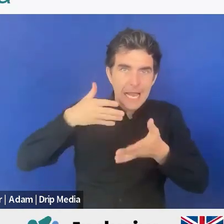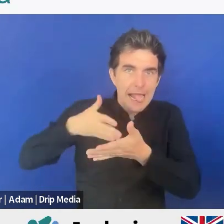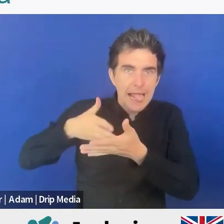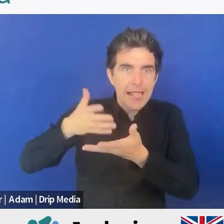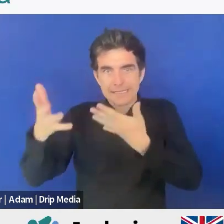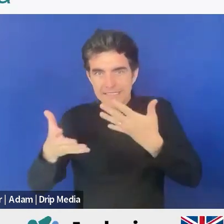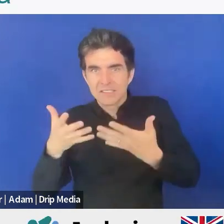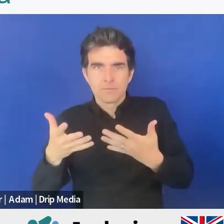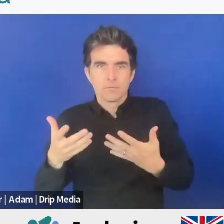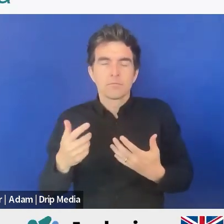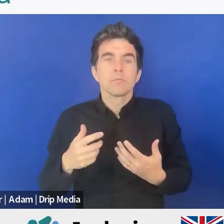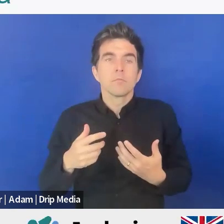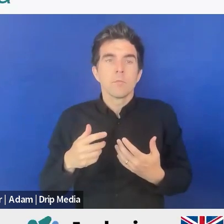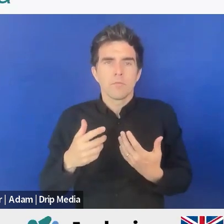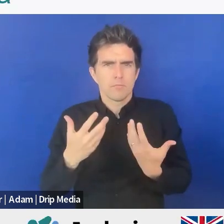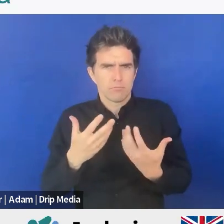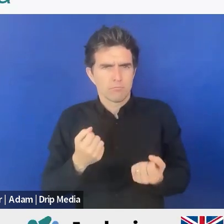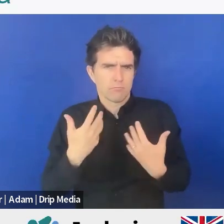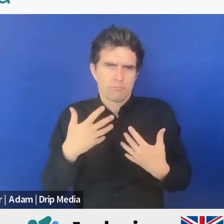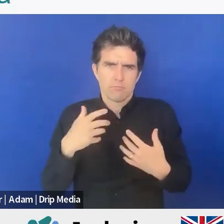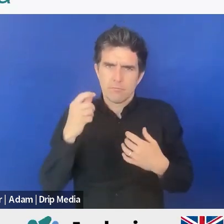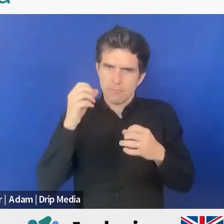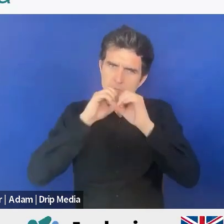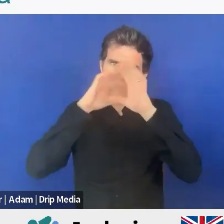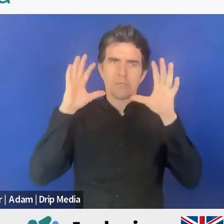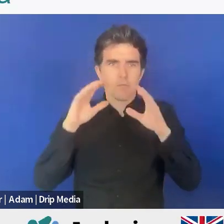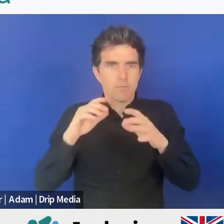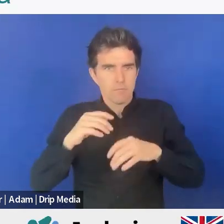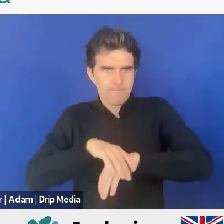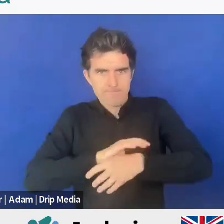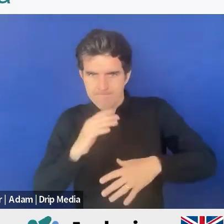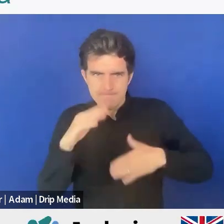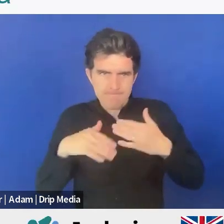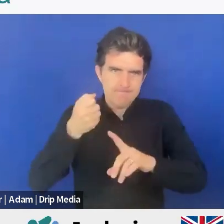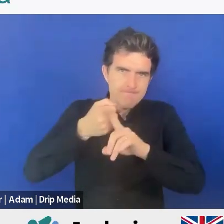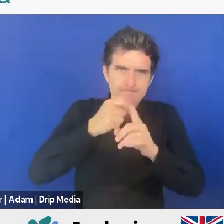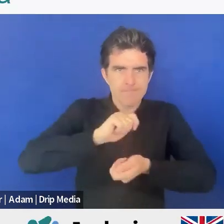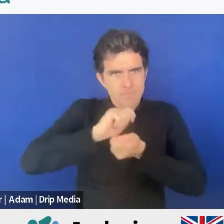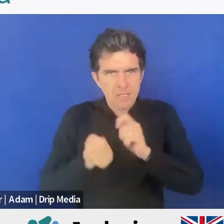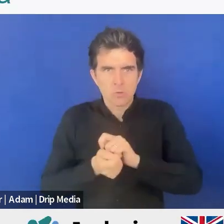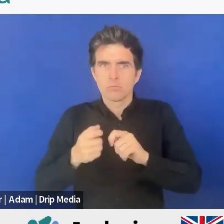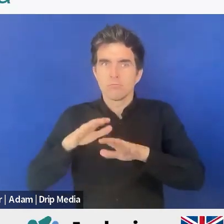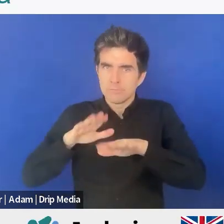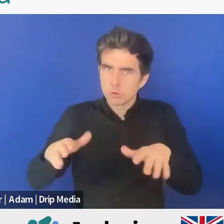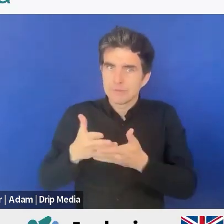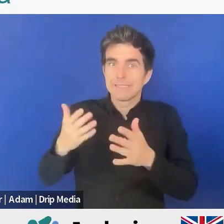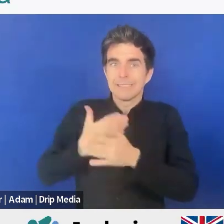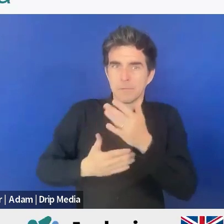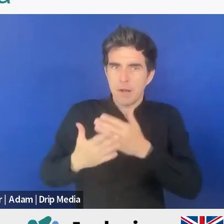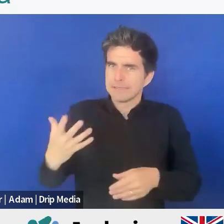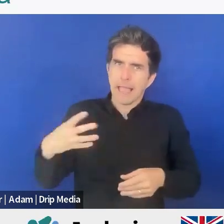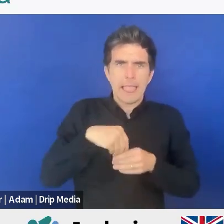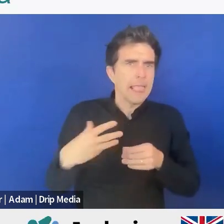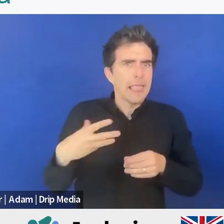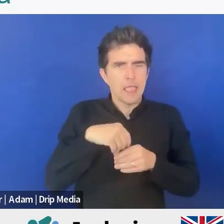with disabilities and get them in. I think one of the challenging points that came through the programs, just to sort of switch to where we can